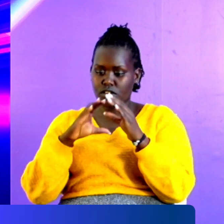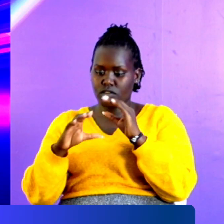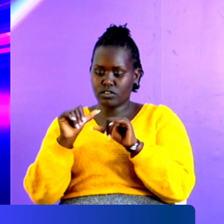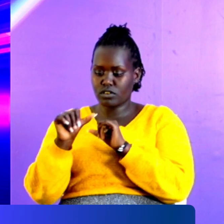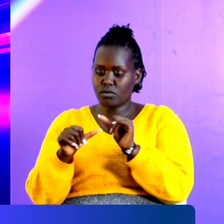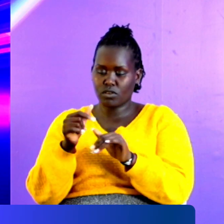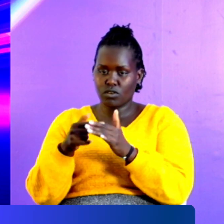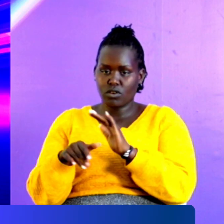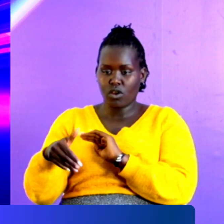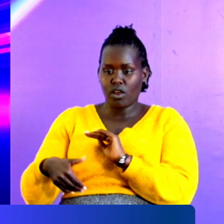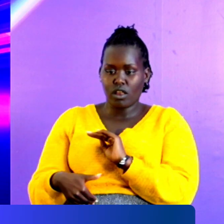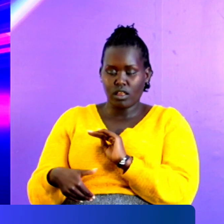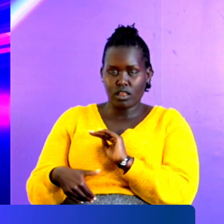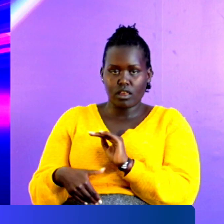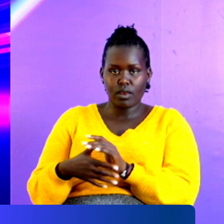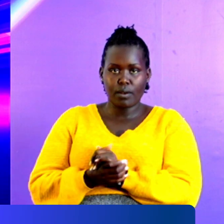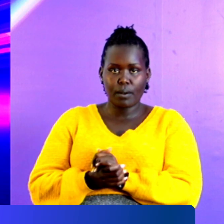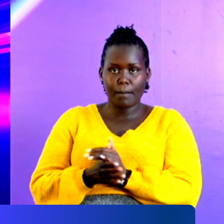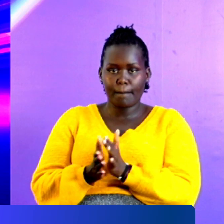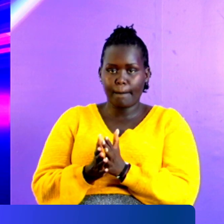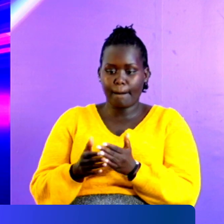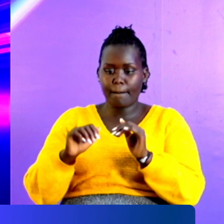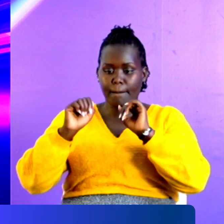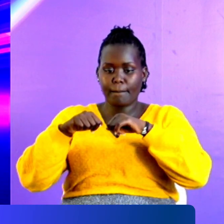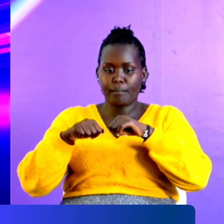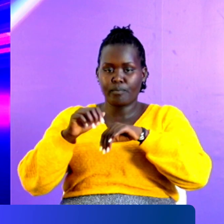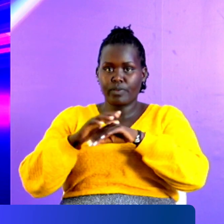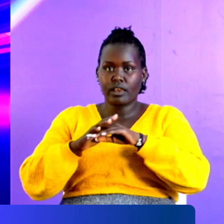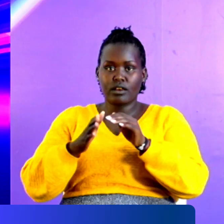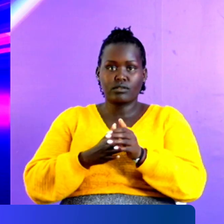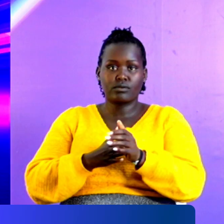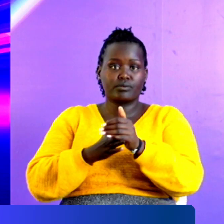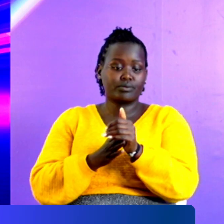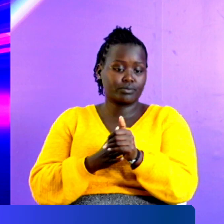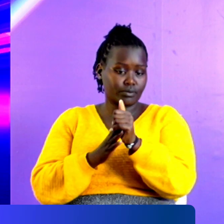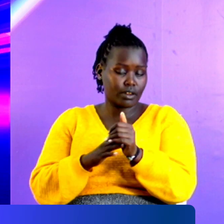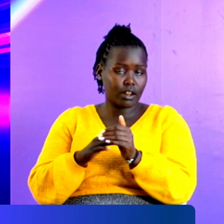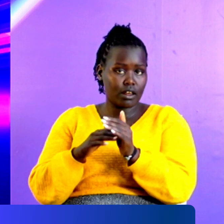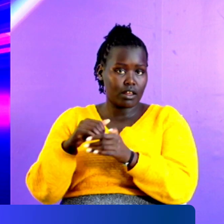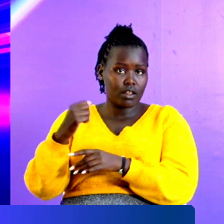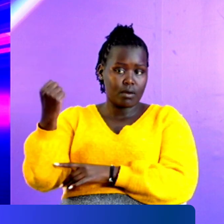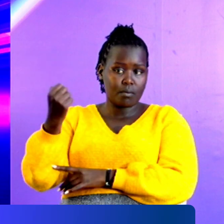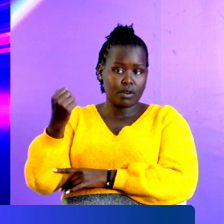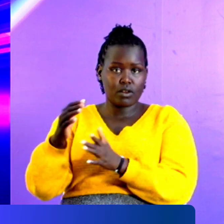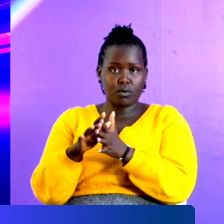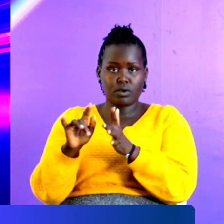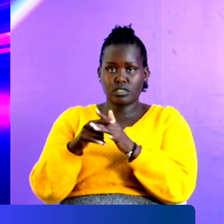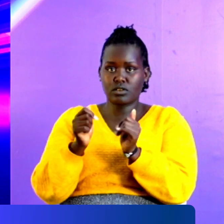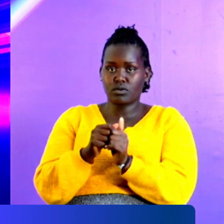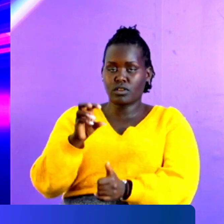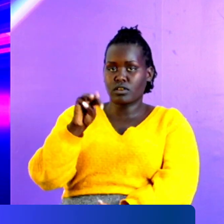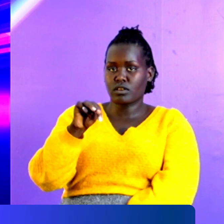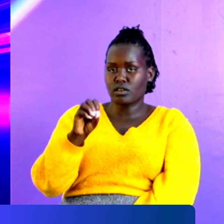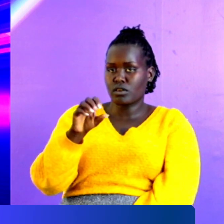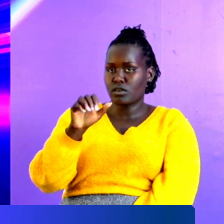about the young and their ability to take up political space. Yeah. We start with Morara Kebaso, with the likes of